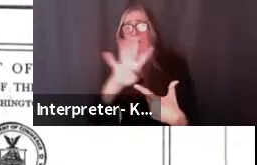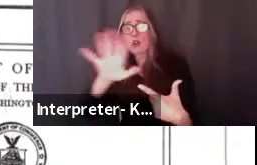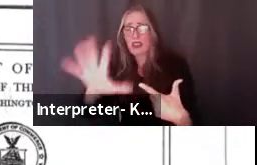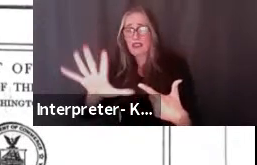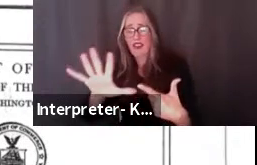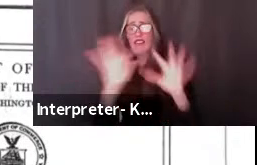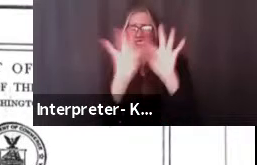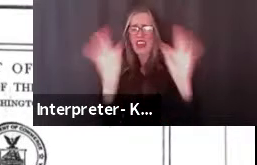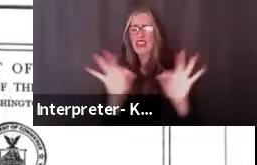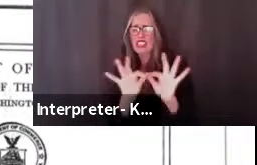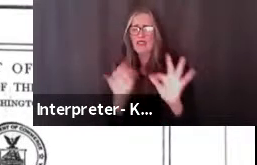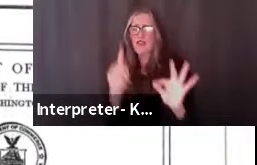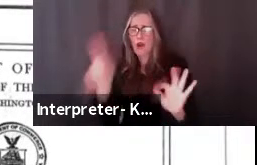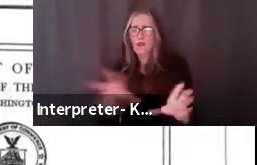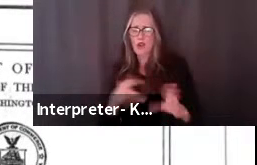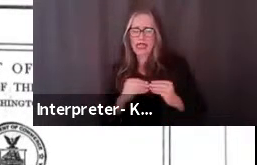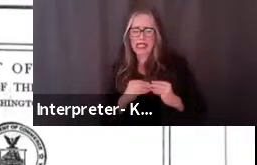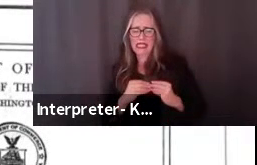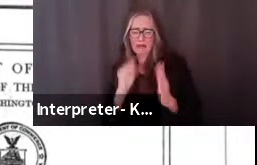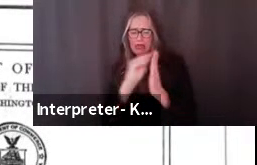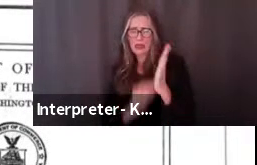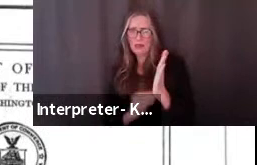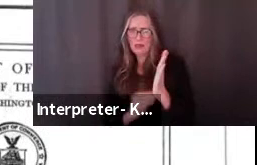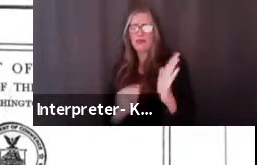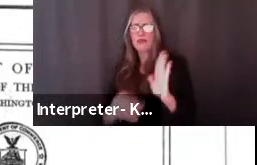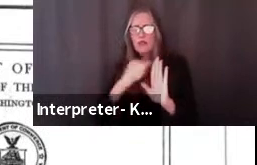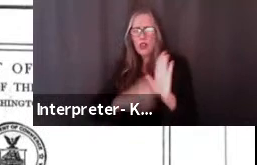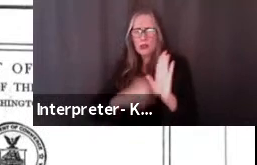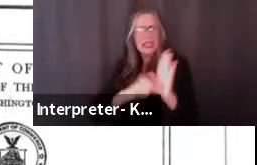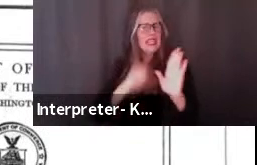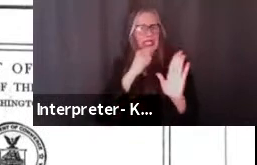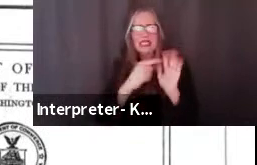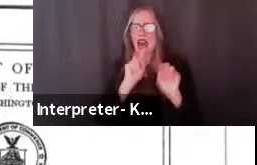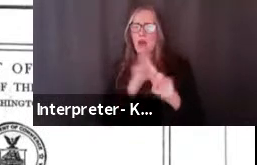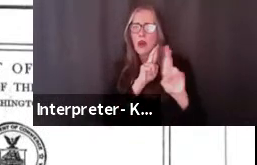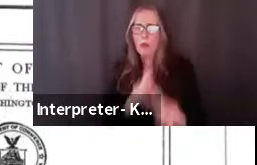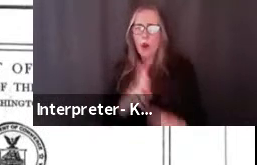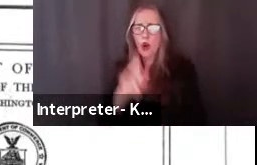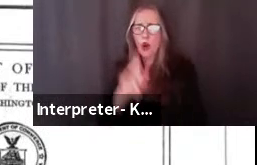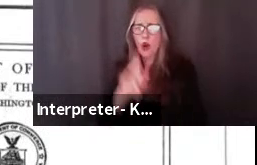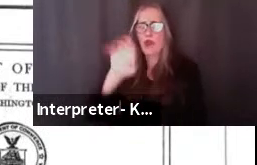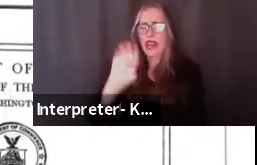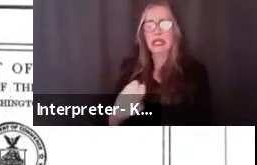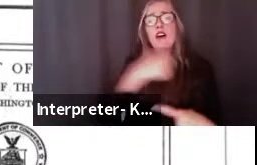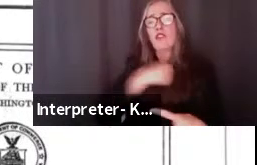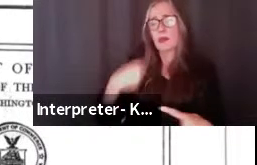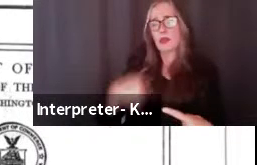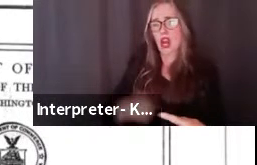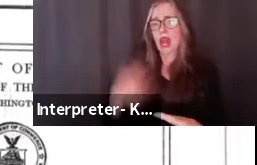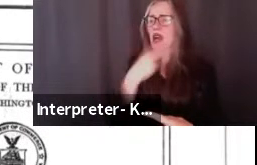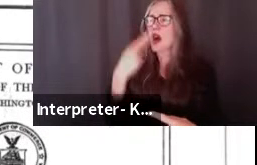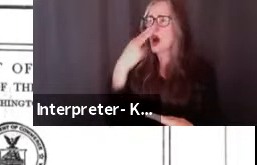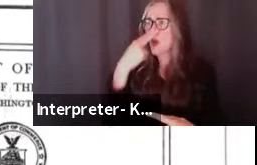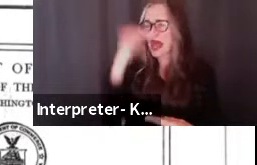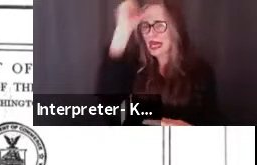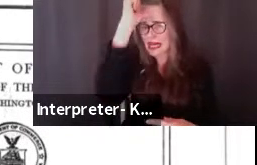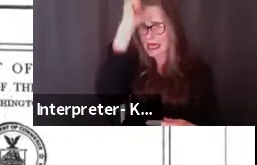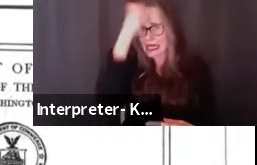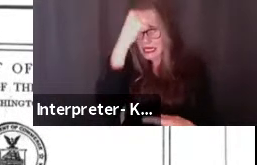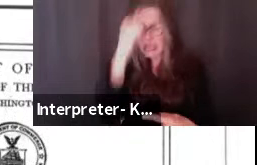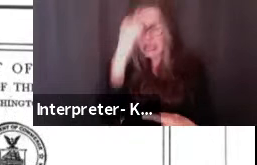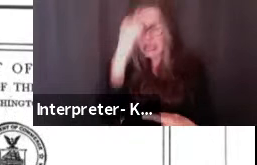did not systematically report race nativity of china hawaii india japan korea or the